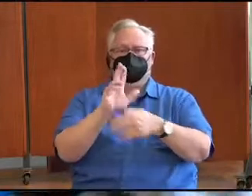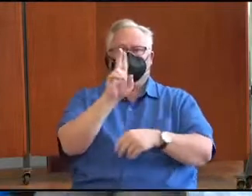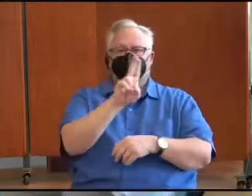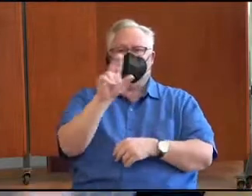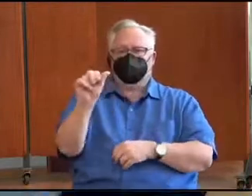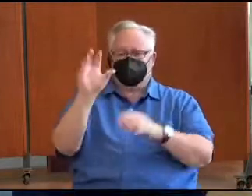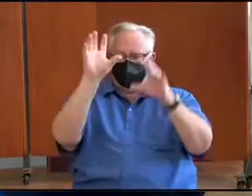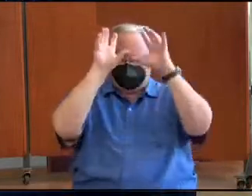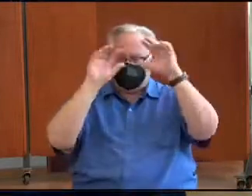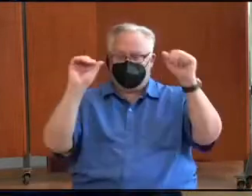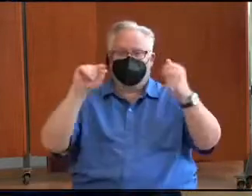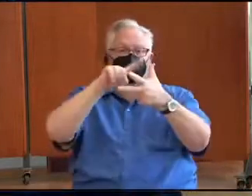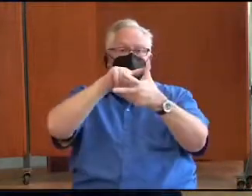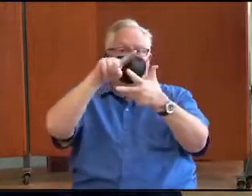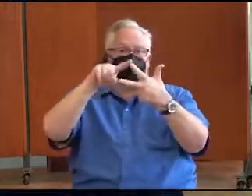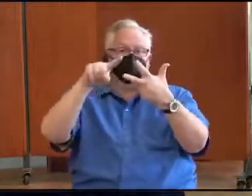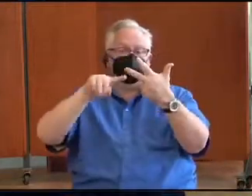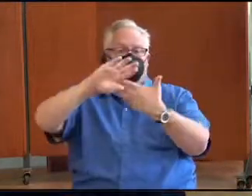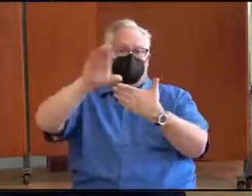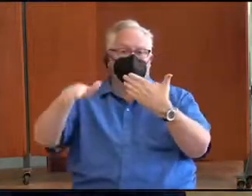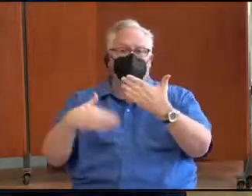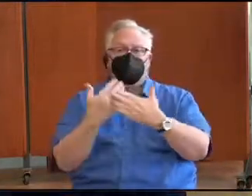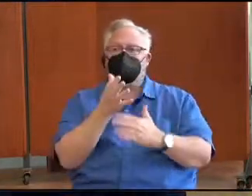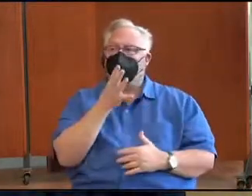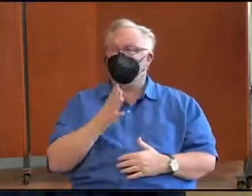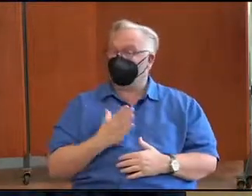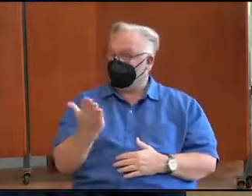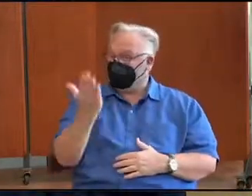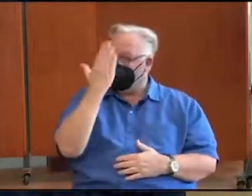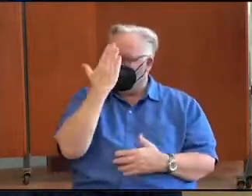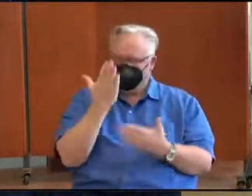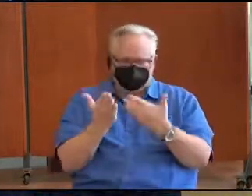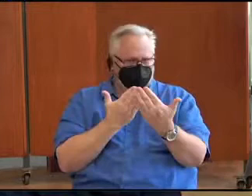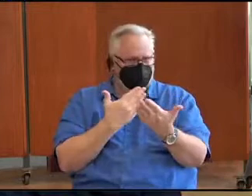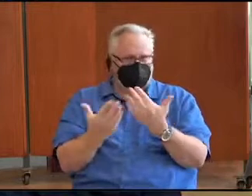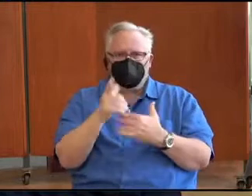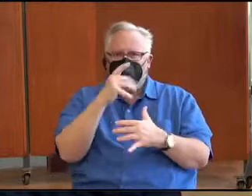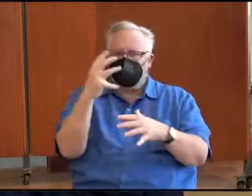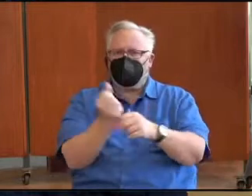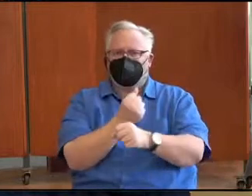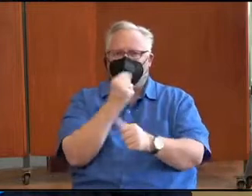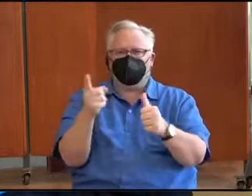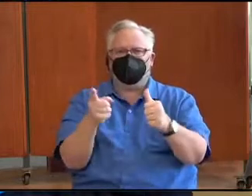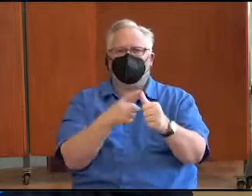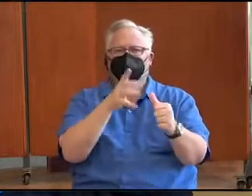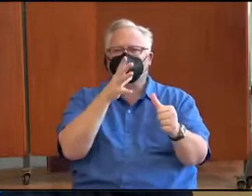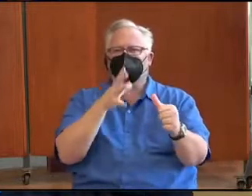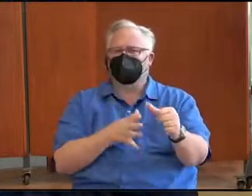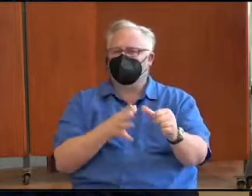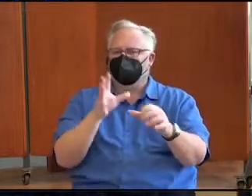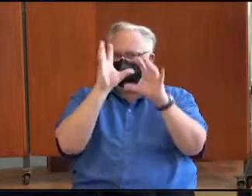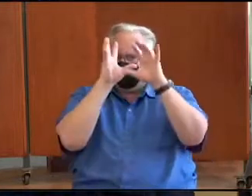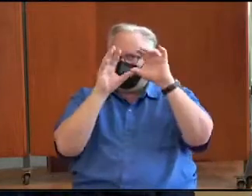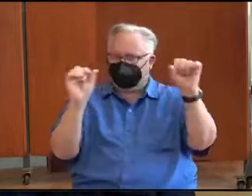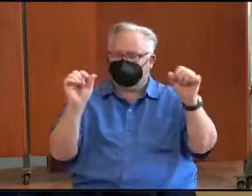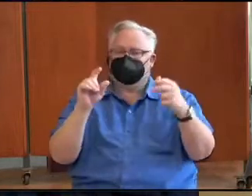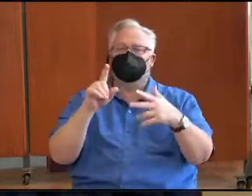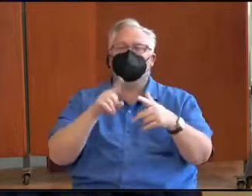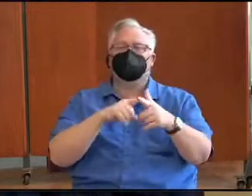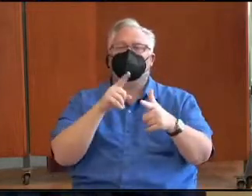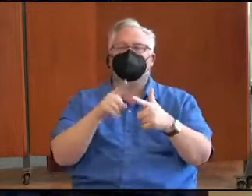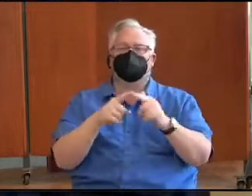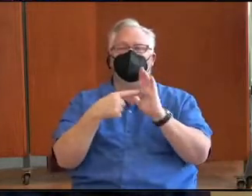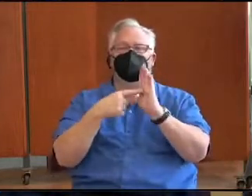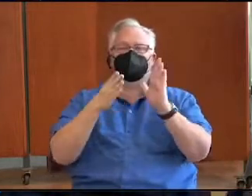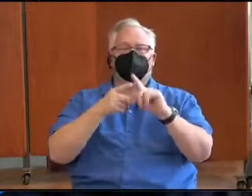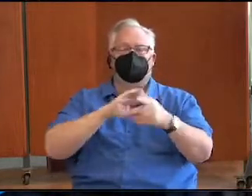All three were women, and so we knew we were going to have our first elected woman president. And then delegates from all